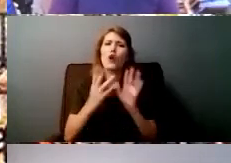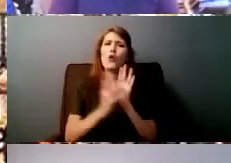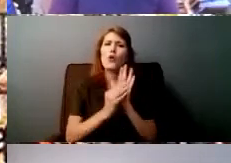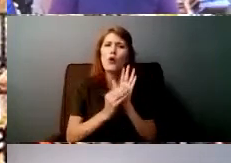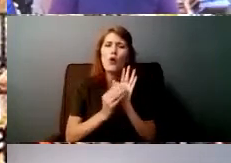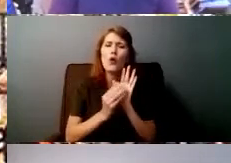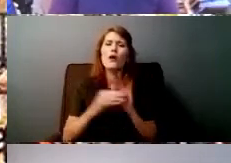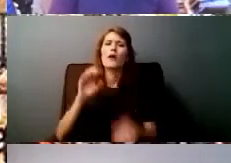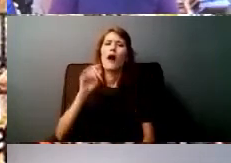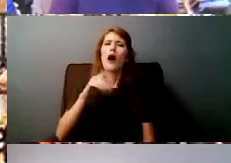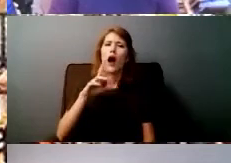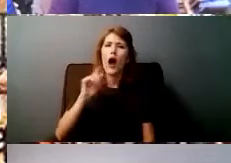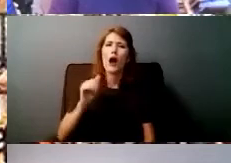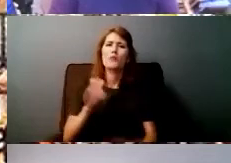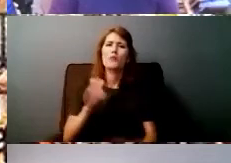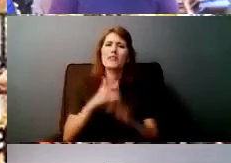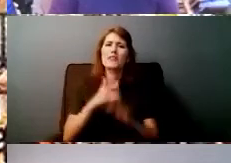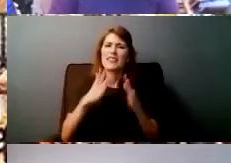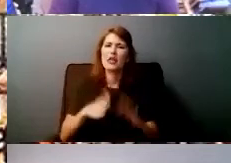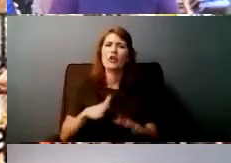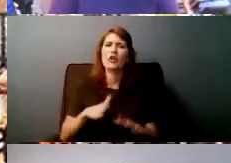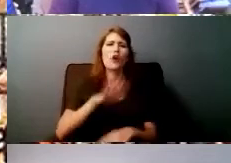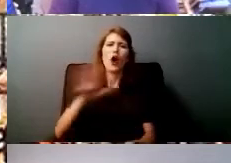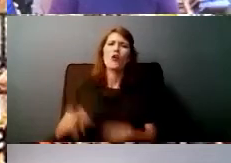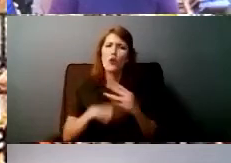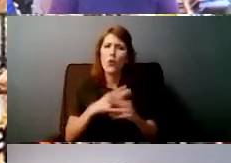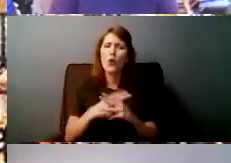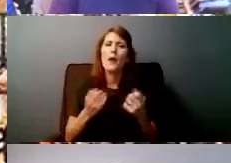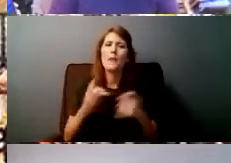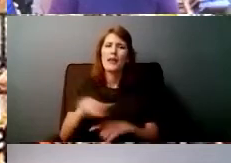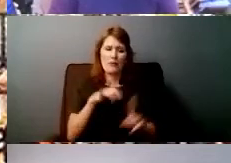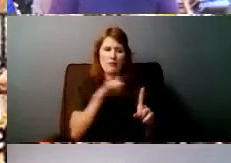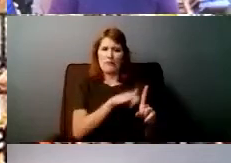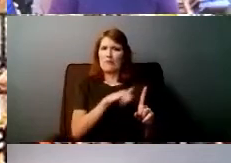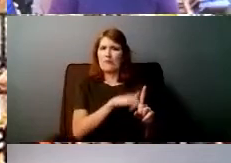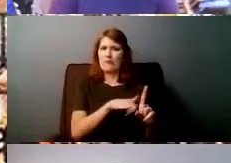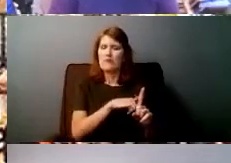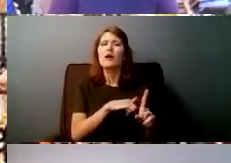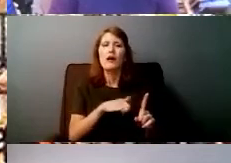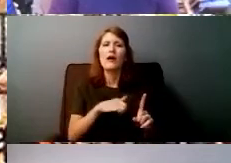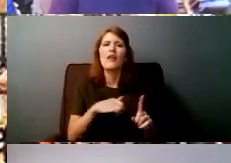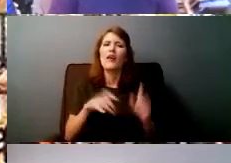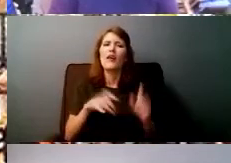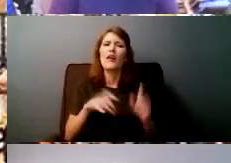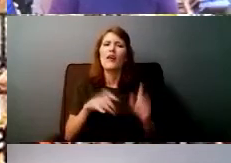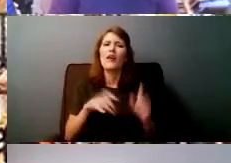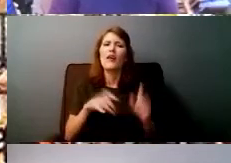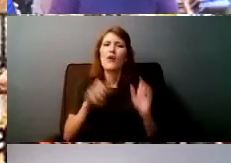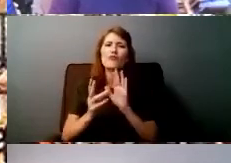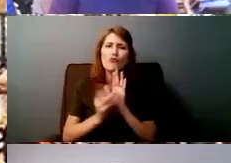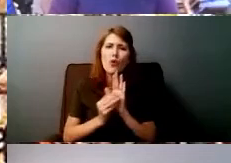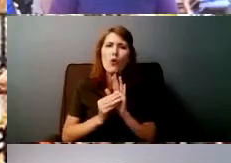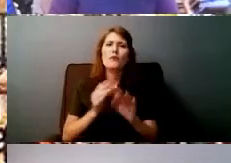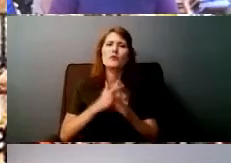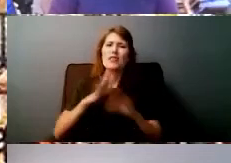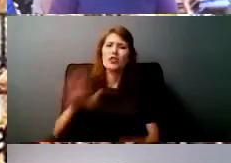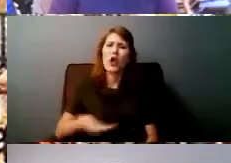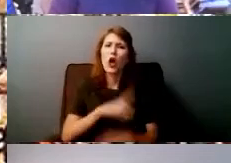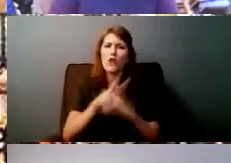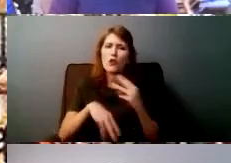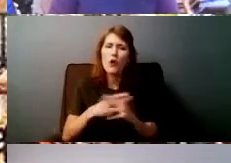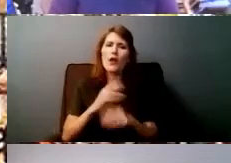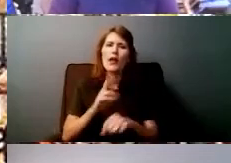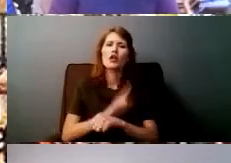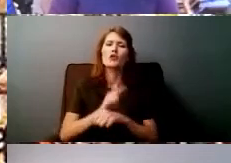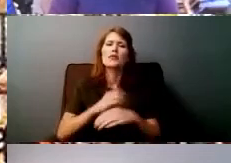of them were quarantining or sheltering in place. They were able to record musicians around the world and then using basic